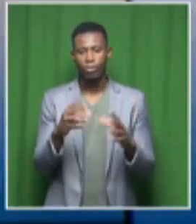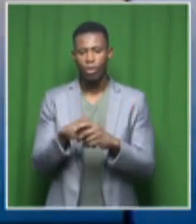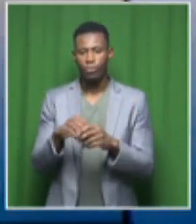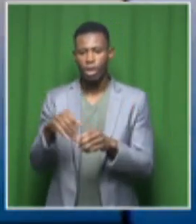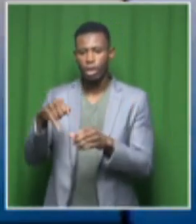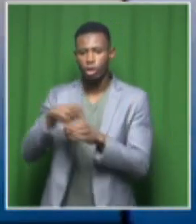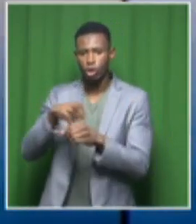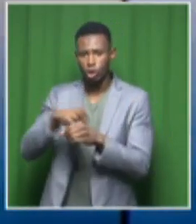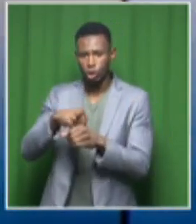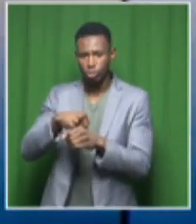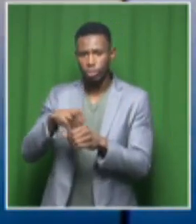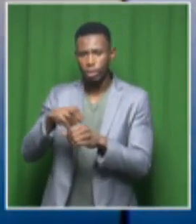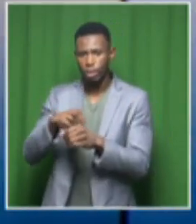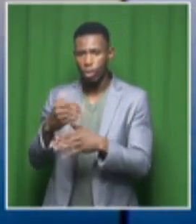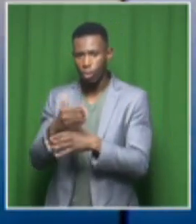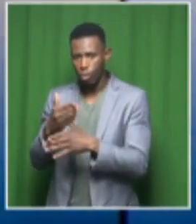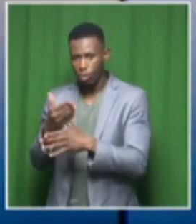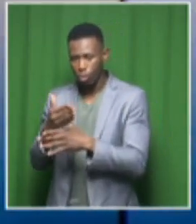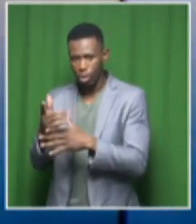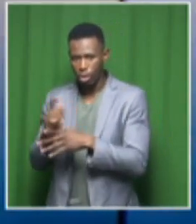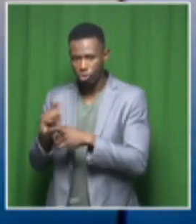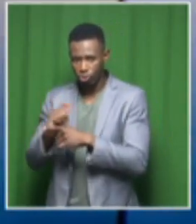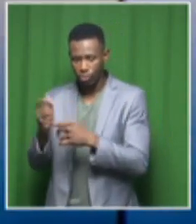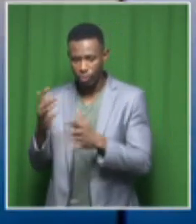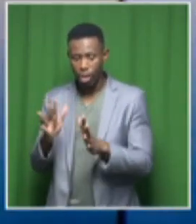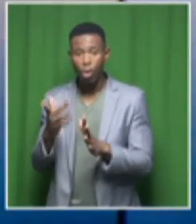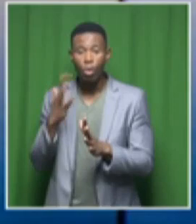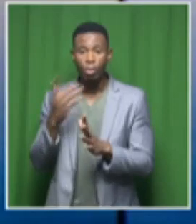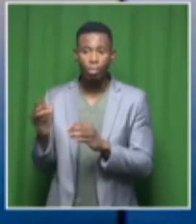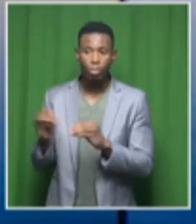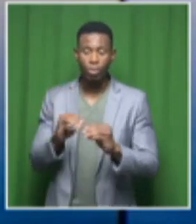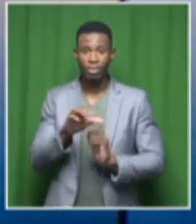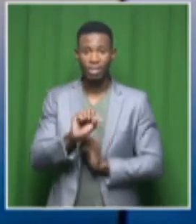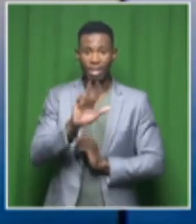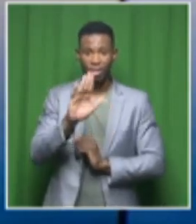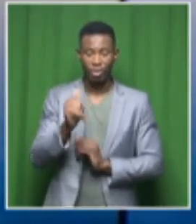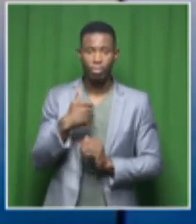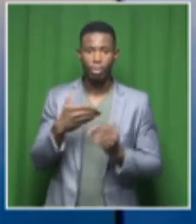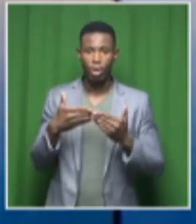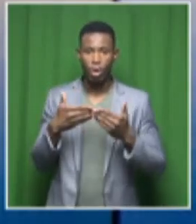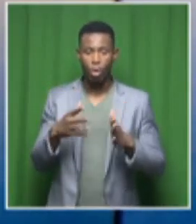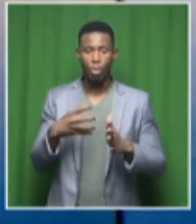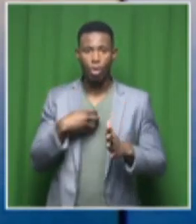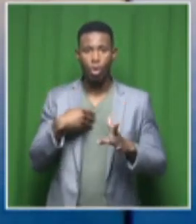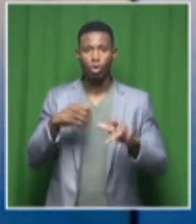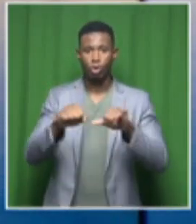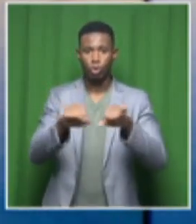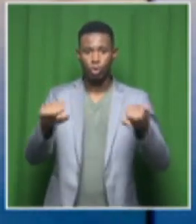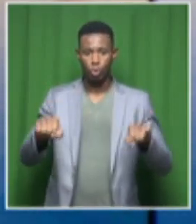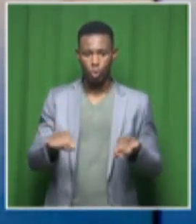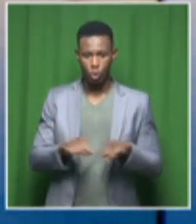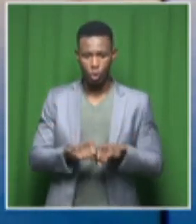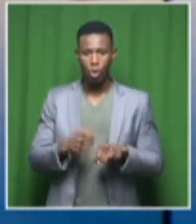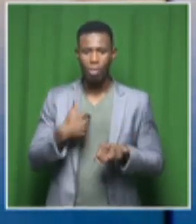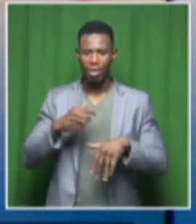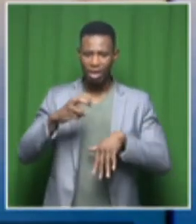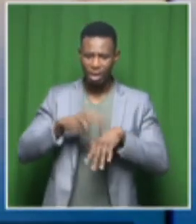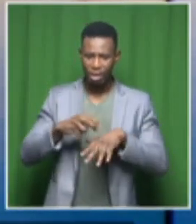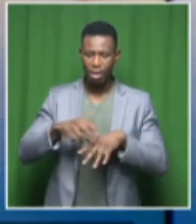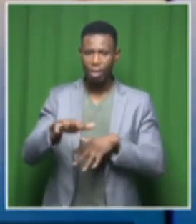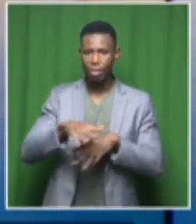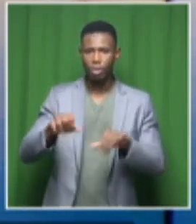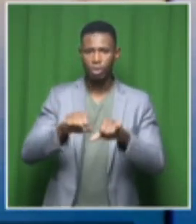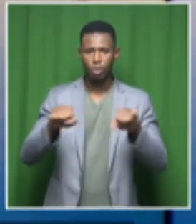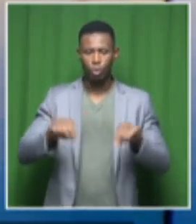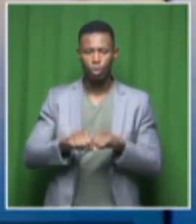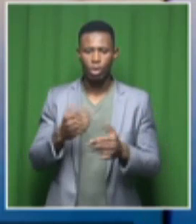And then when I moved to South Africa, opened a studio. I started, as an artist, you need a studio to practice or to